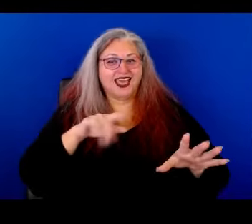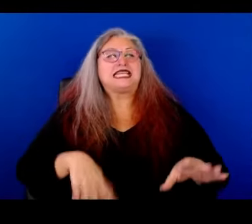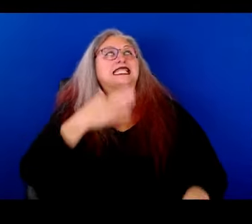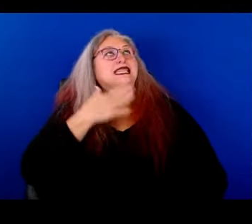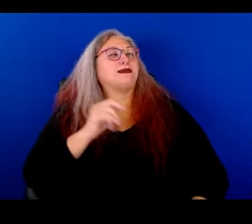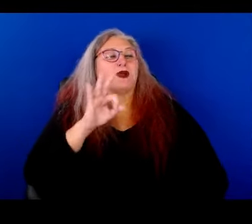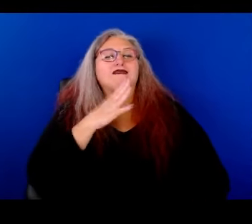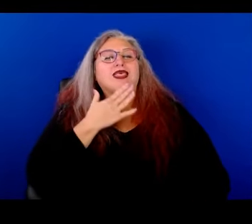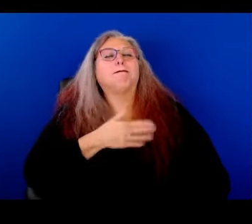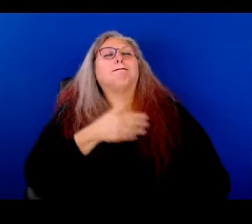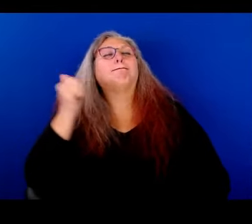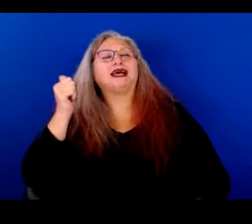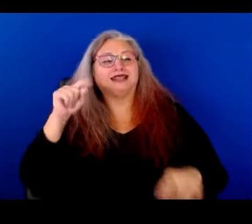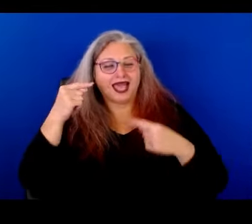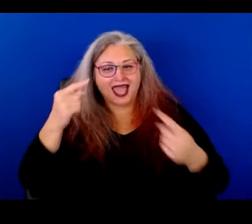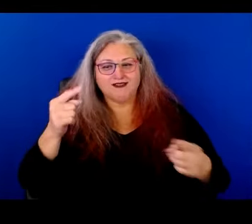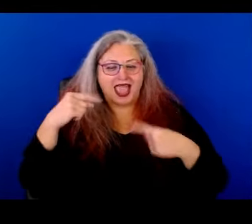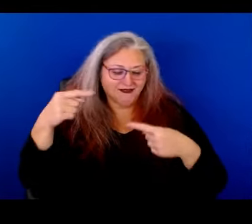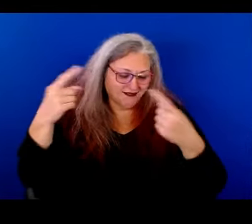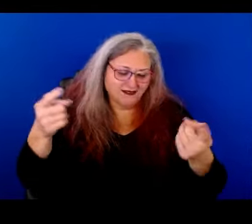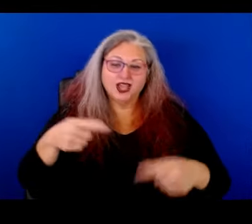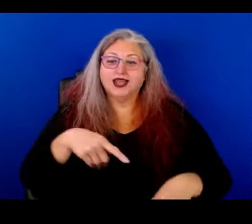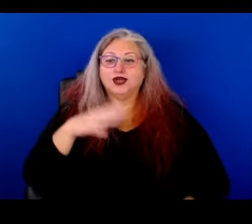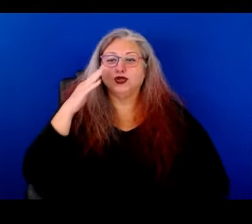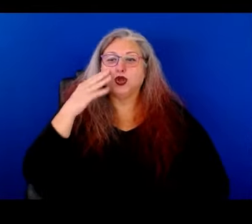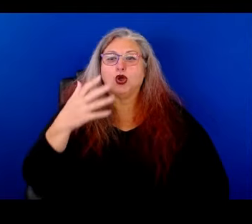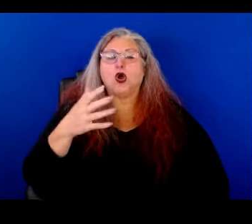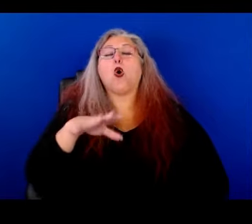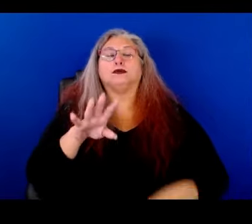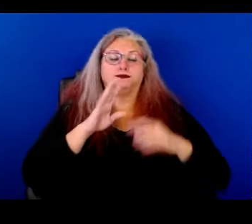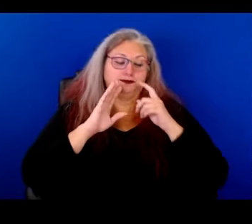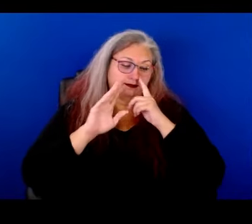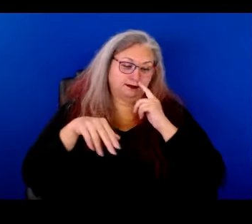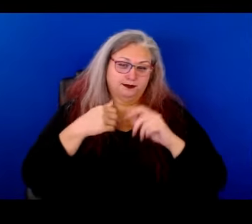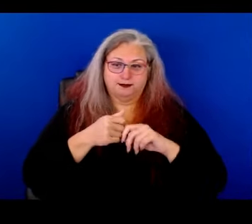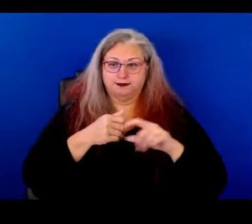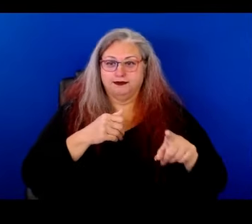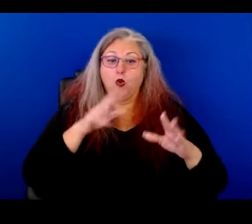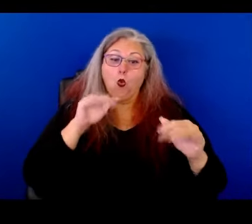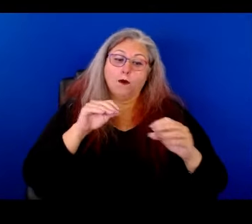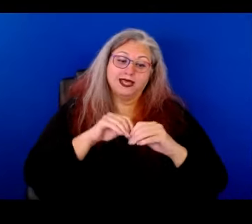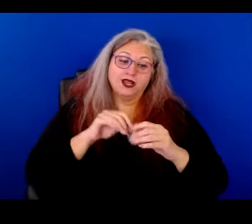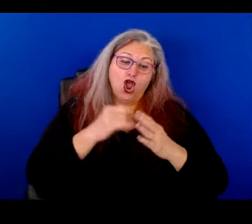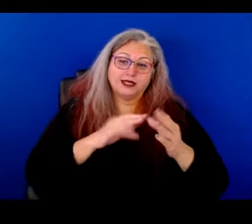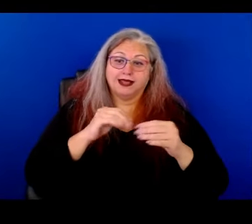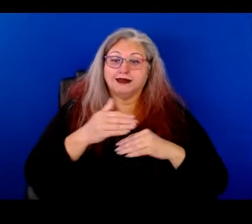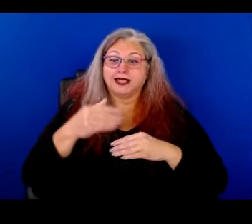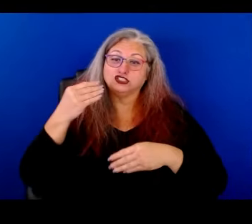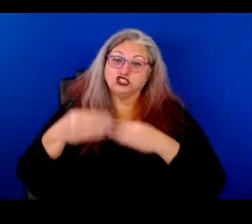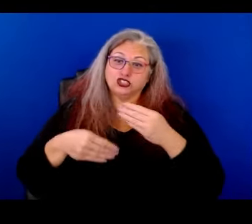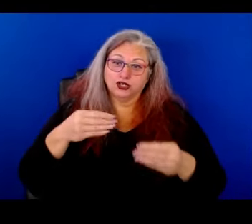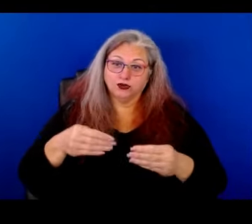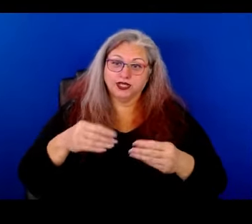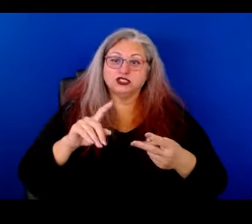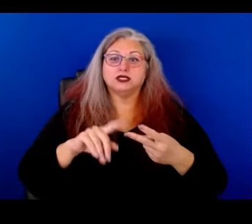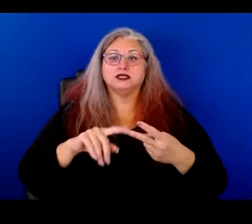It's the best. It's one of the best ever. You know, speaking of hope in the arts and, you know, next generations